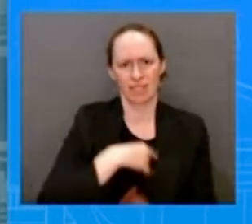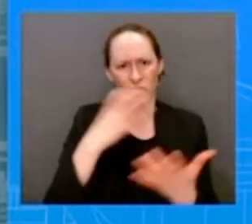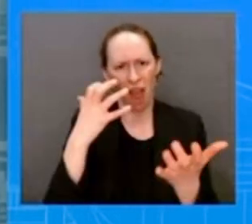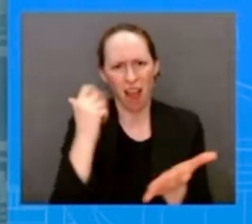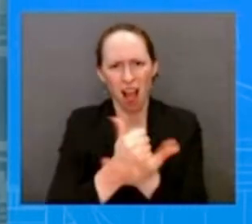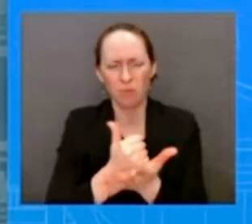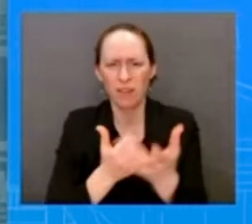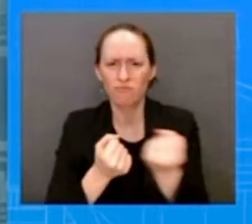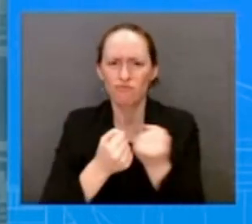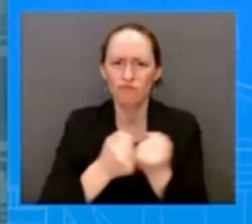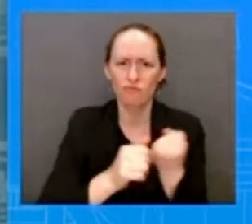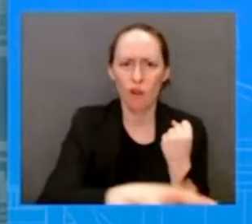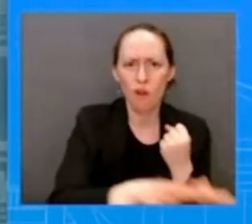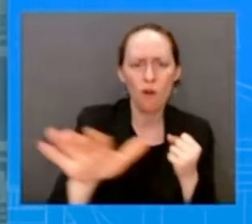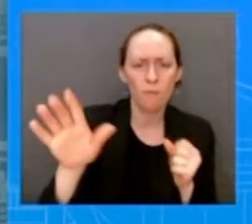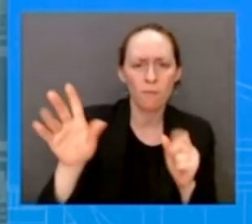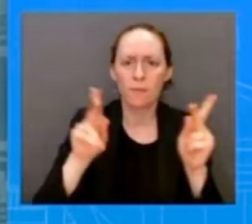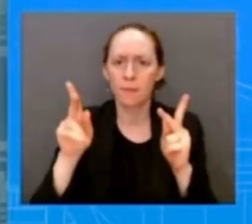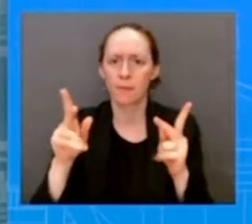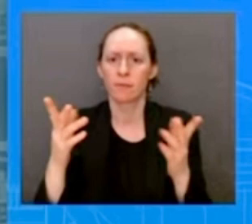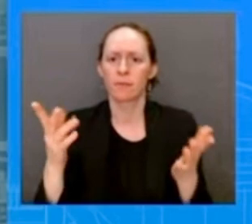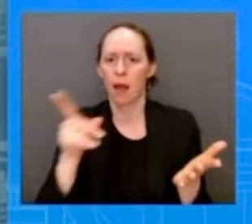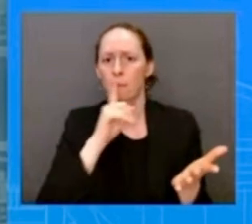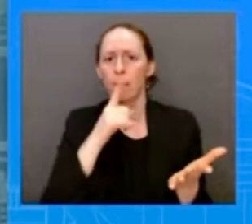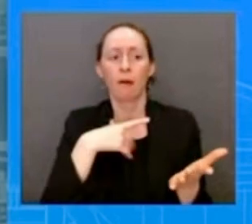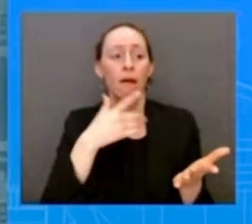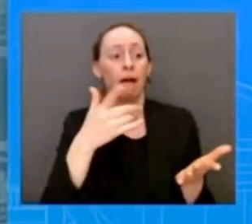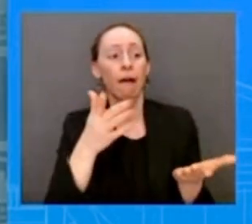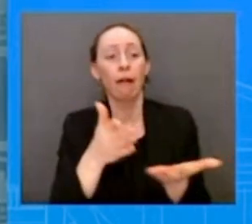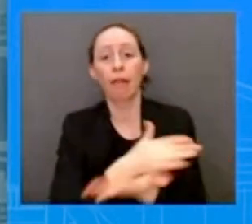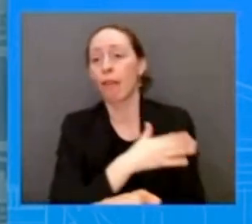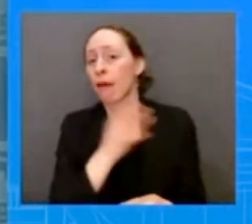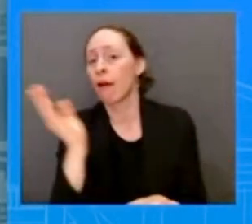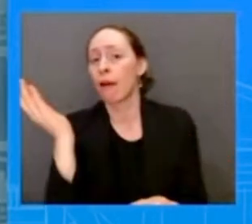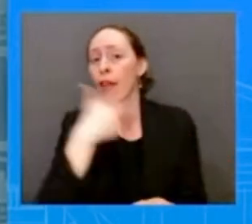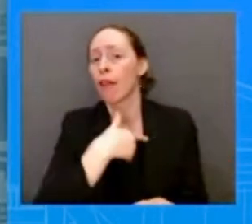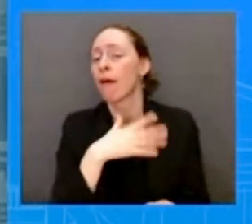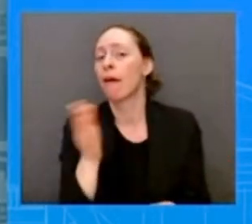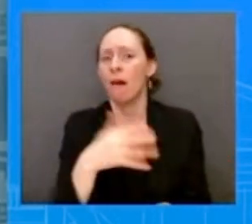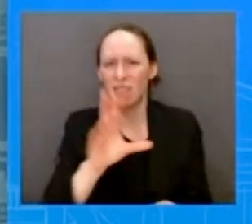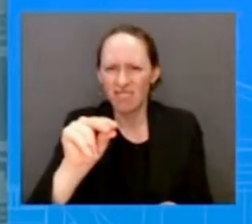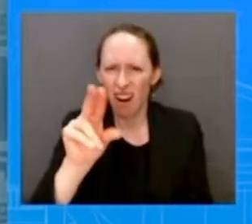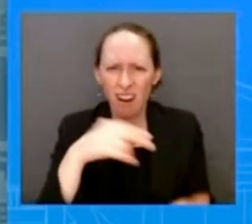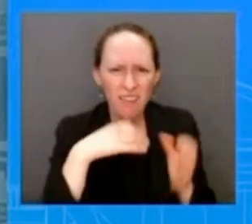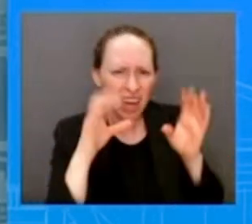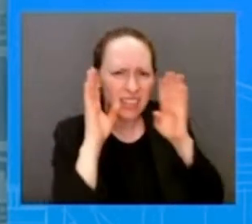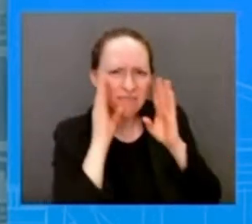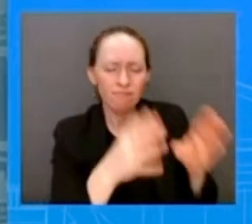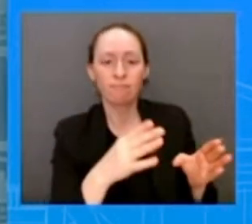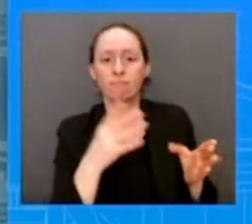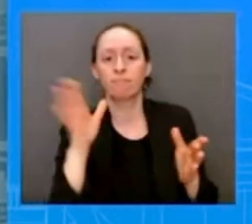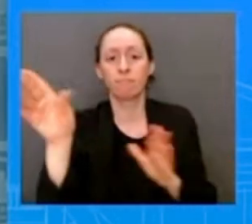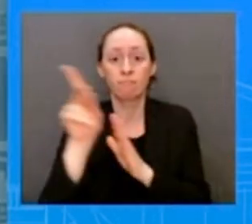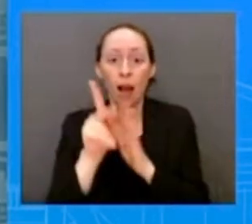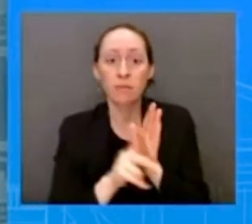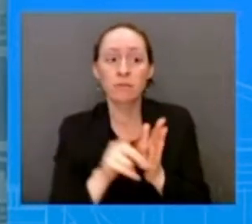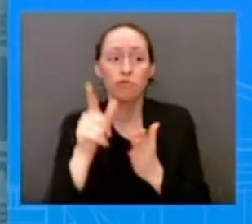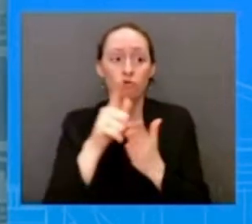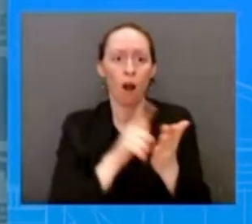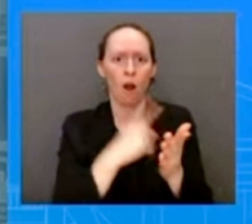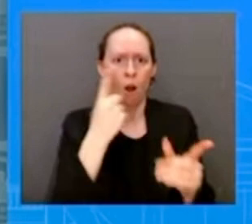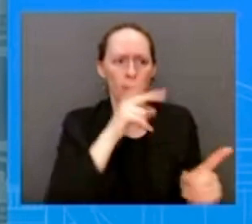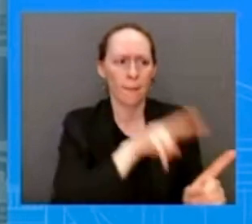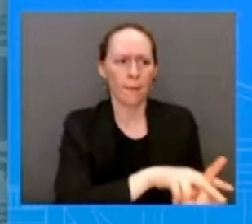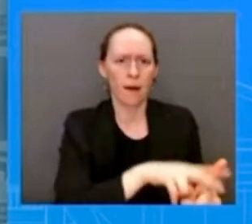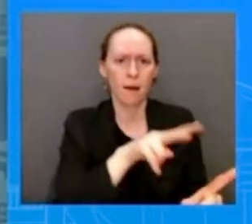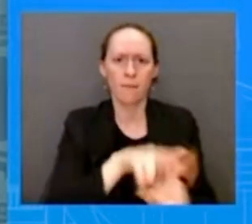president's, you know, pieces of policies and legislation, and that's what the president's going to continue to do, whether it's policy that's coming out